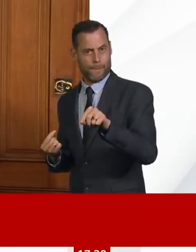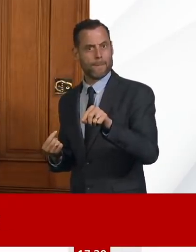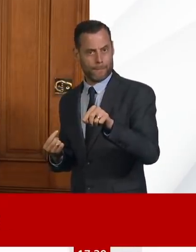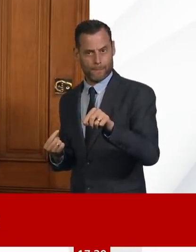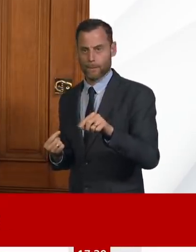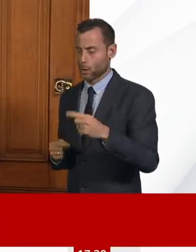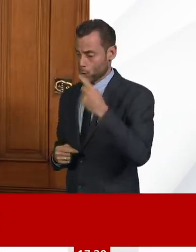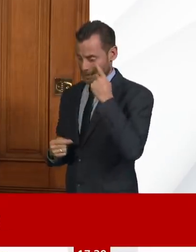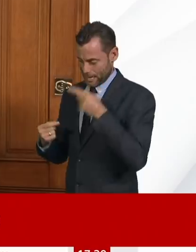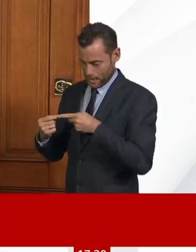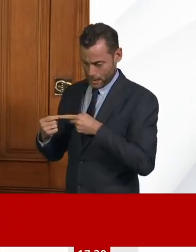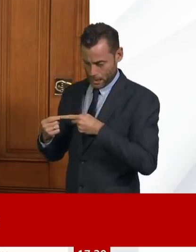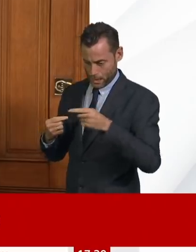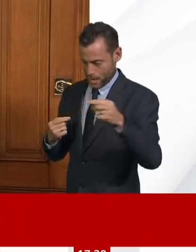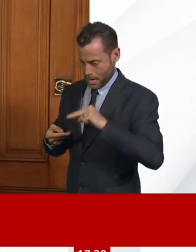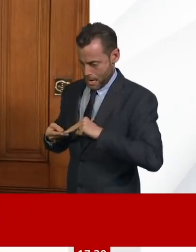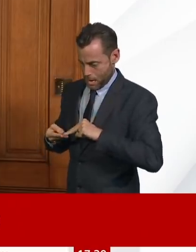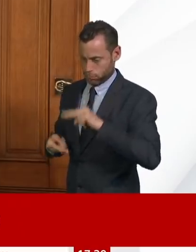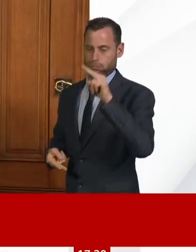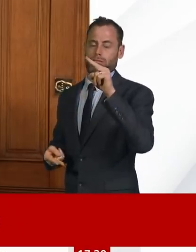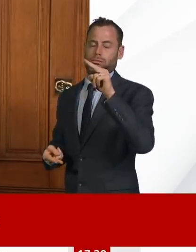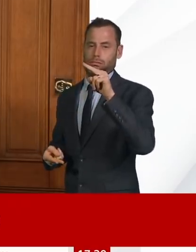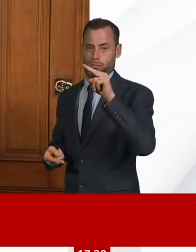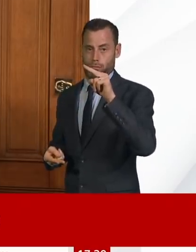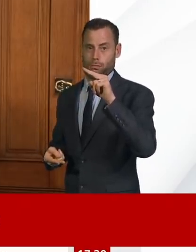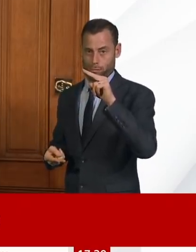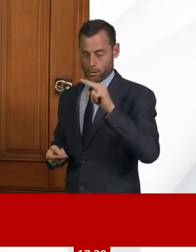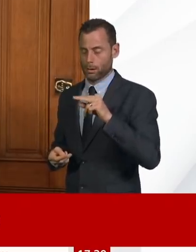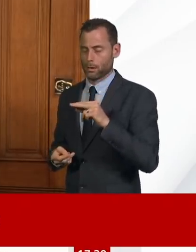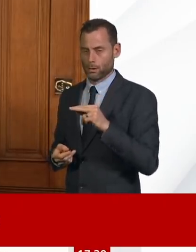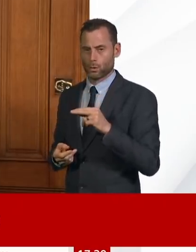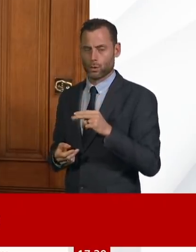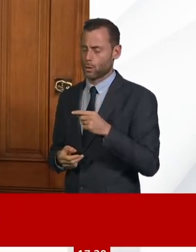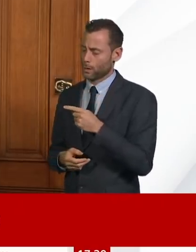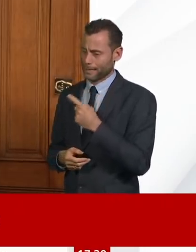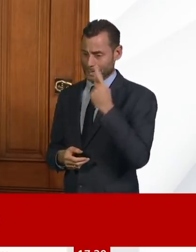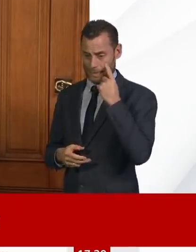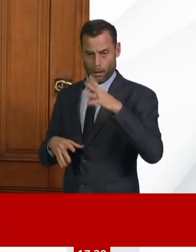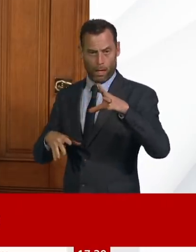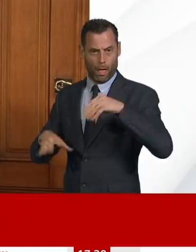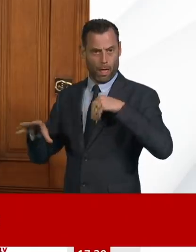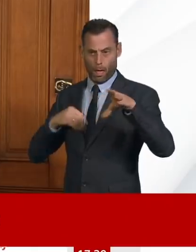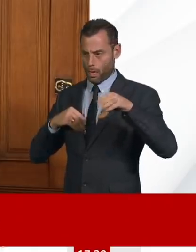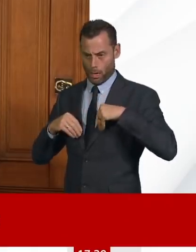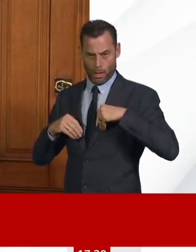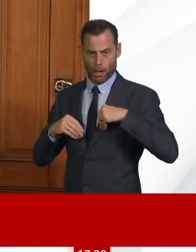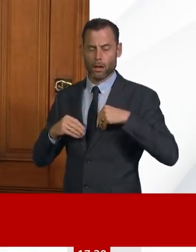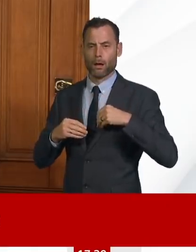doubling time, and when we talk about the rapid rate of progress of health